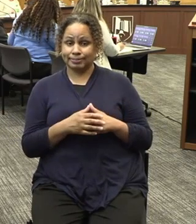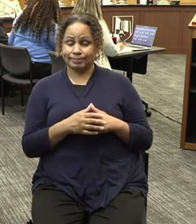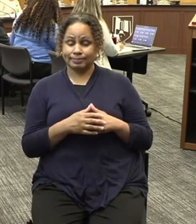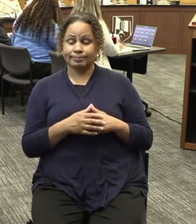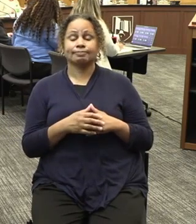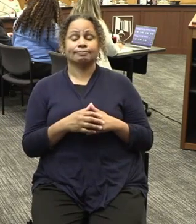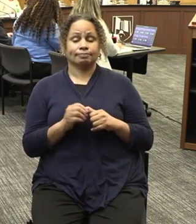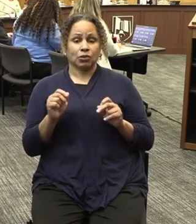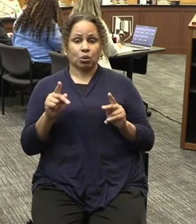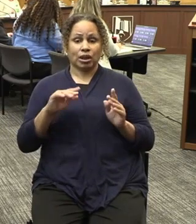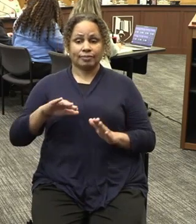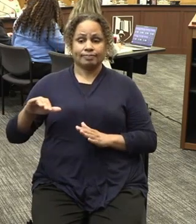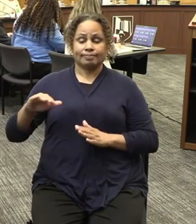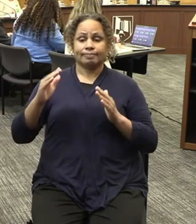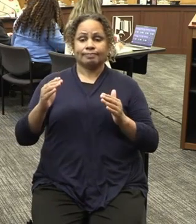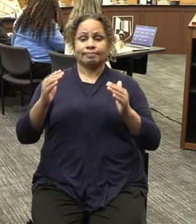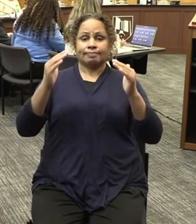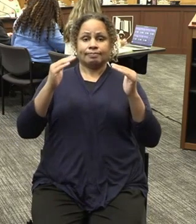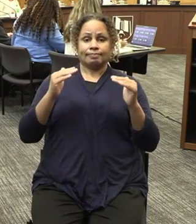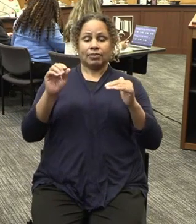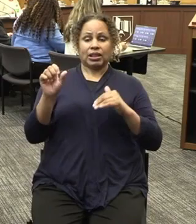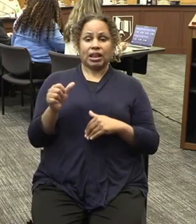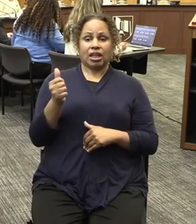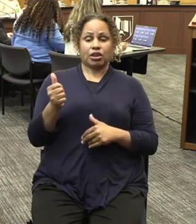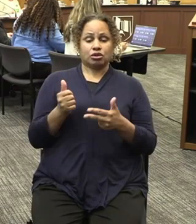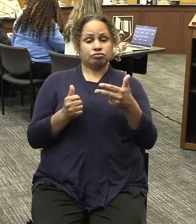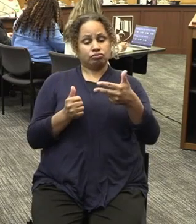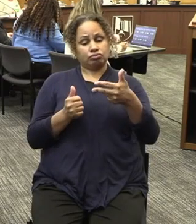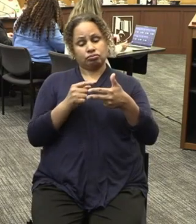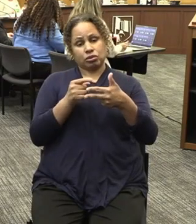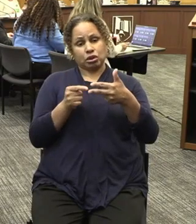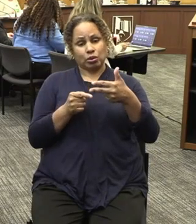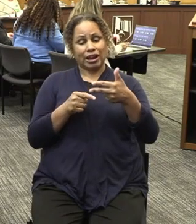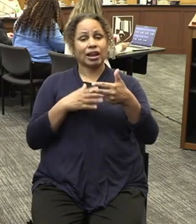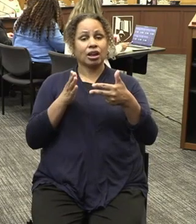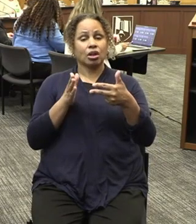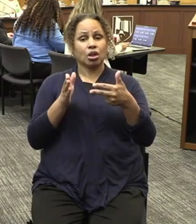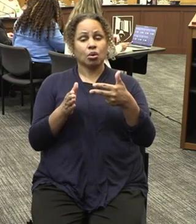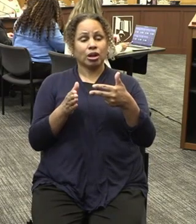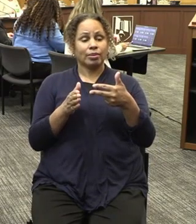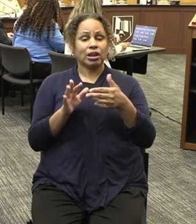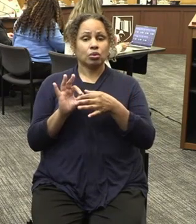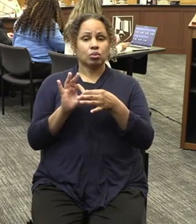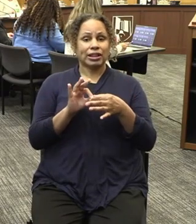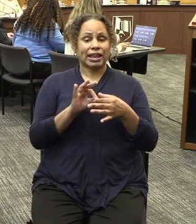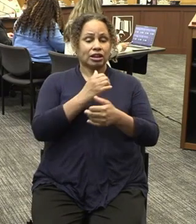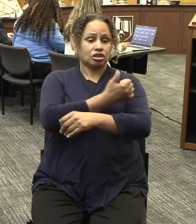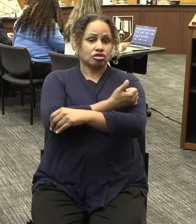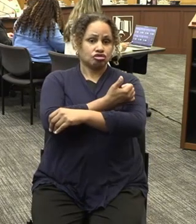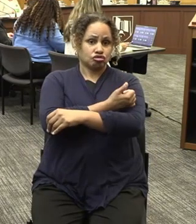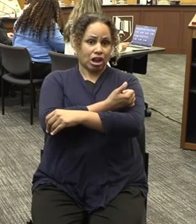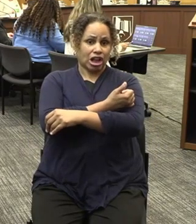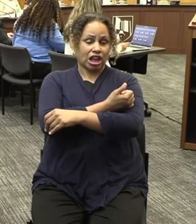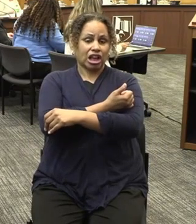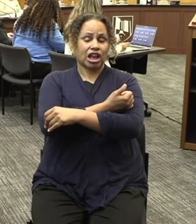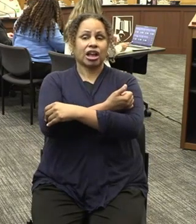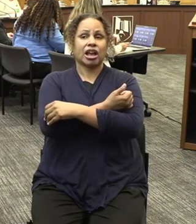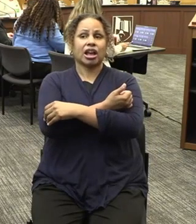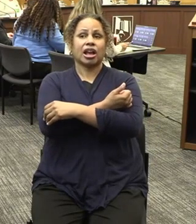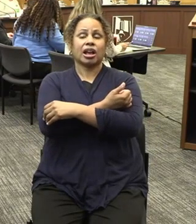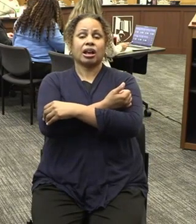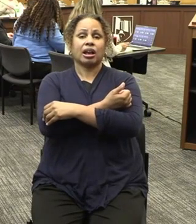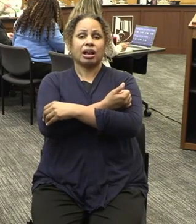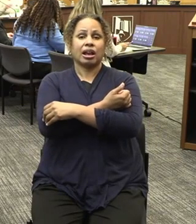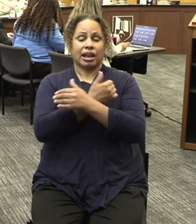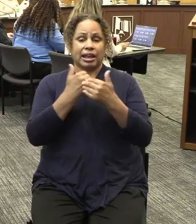Okay. The other three is going to be related to drug and just drug-free,